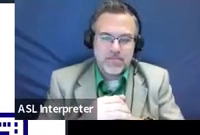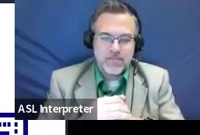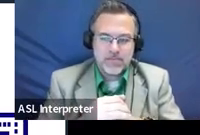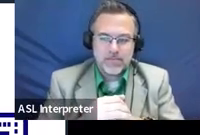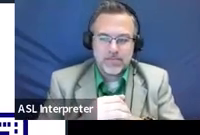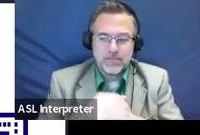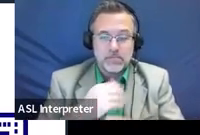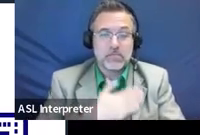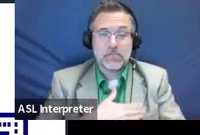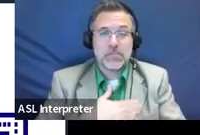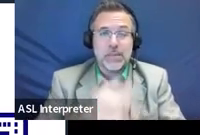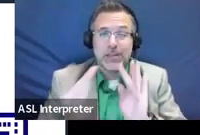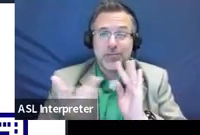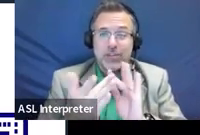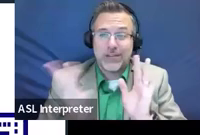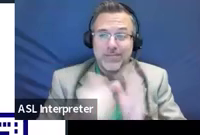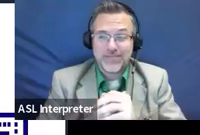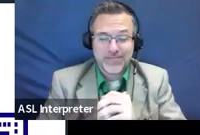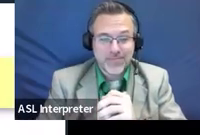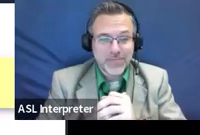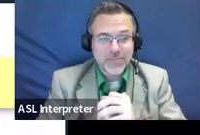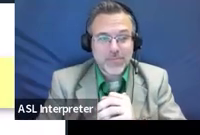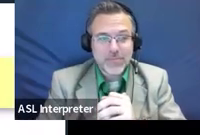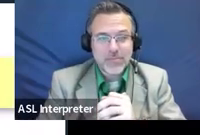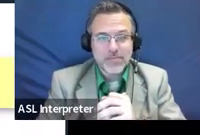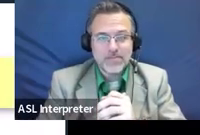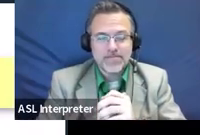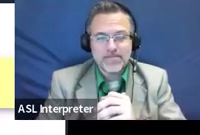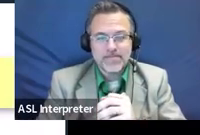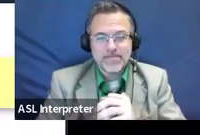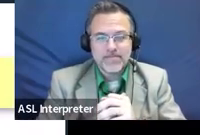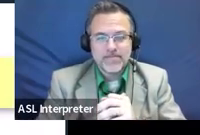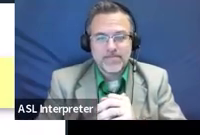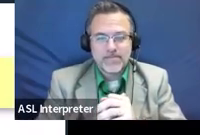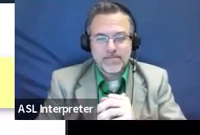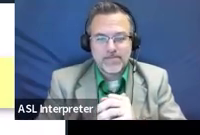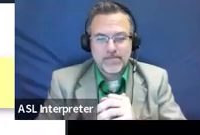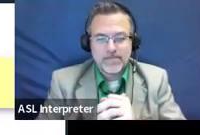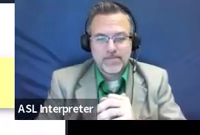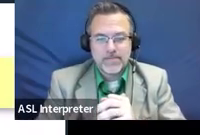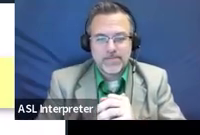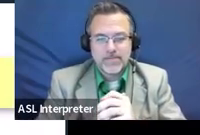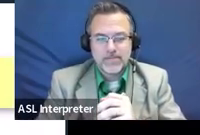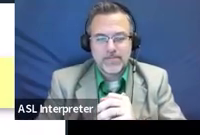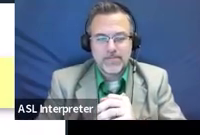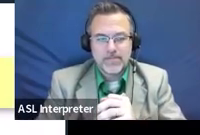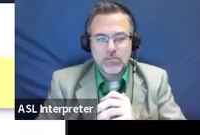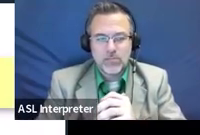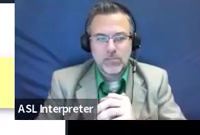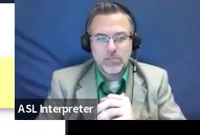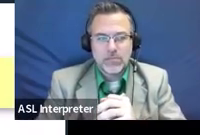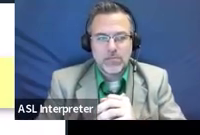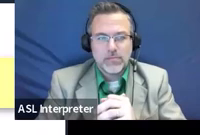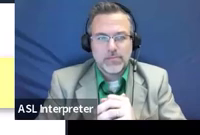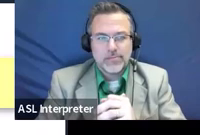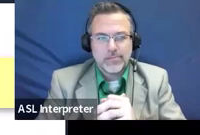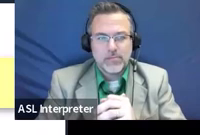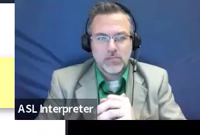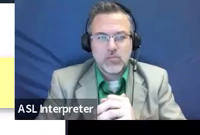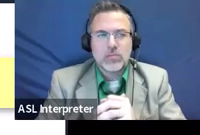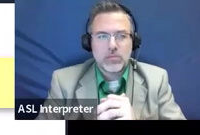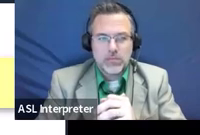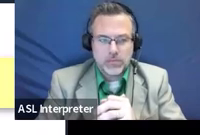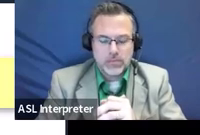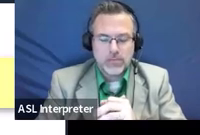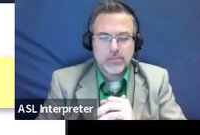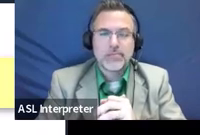so please reach out. And I'm going to go back here so you can take a look at that and use that QR